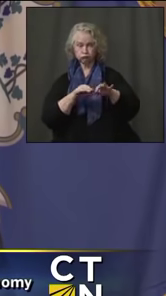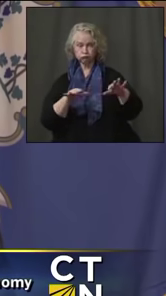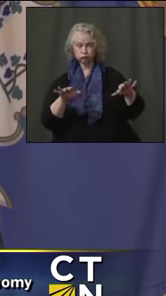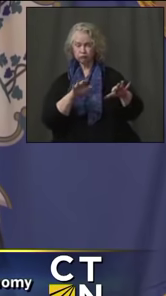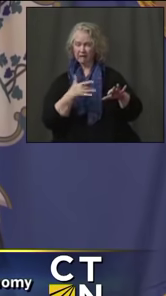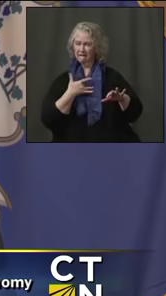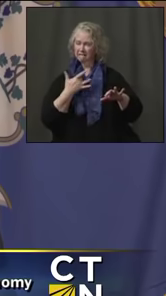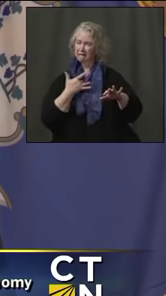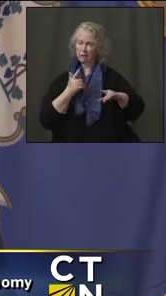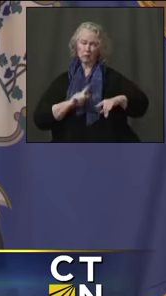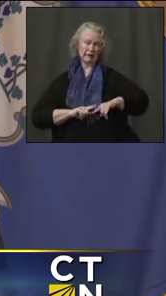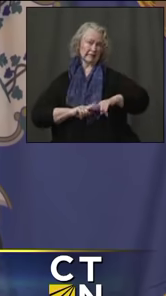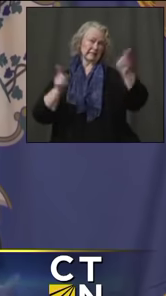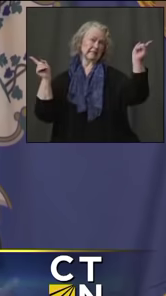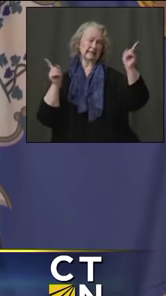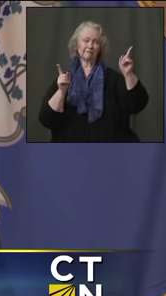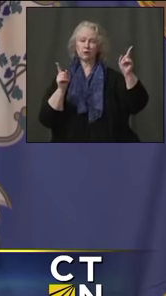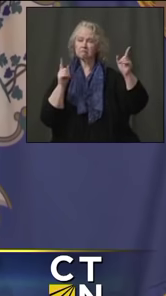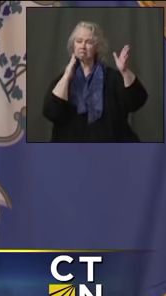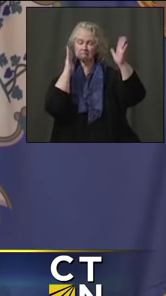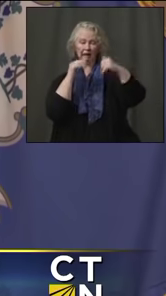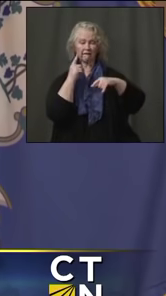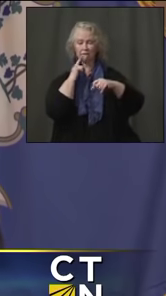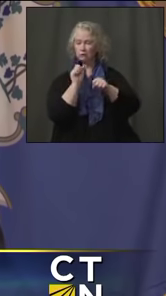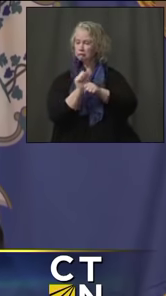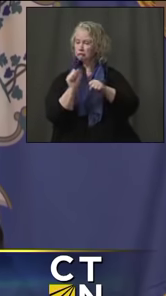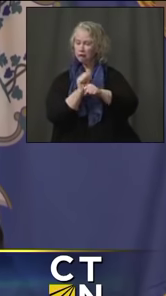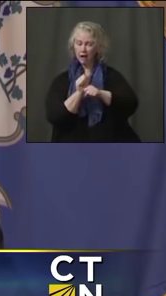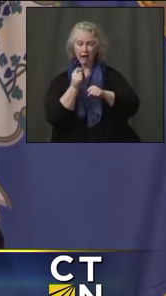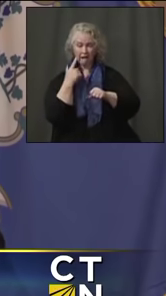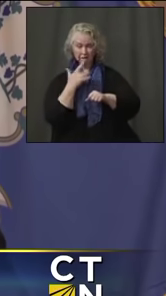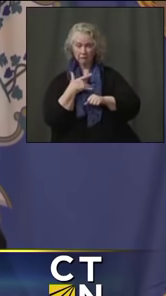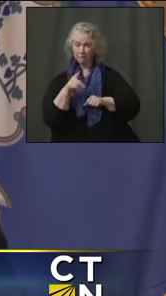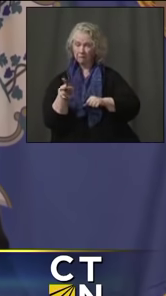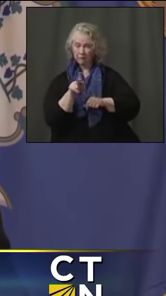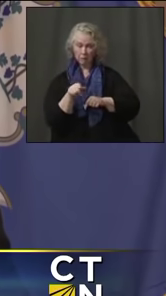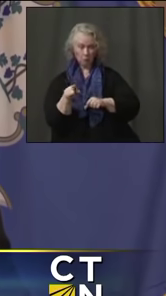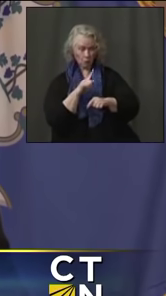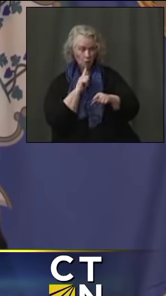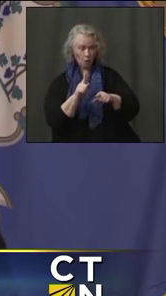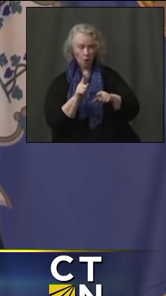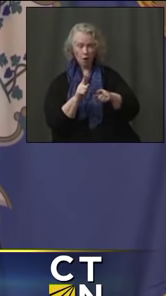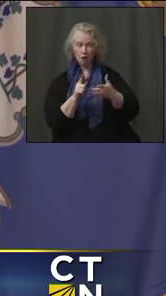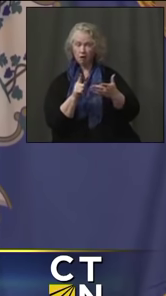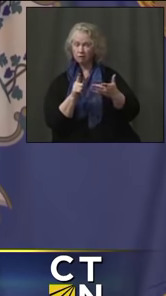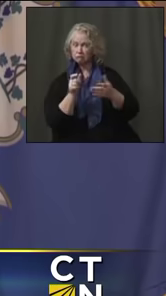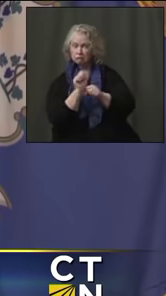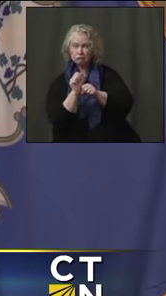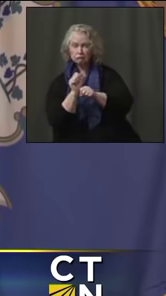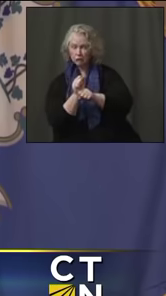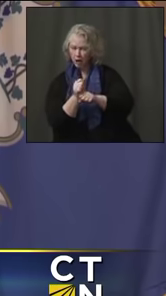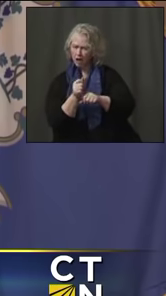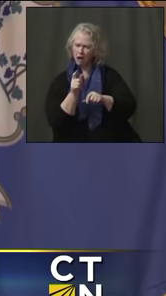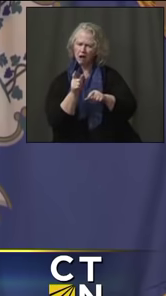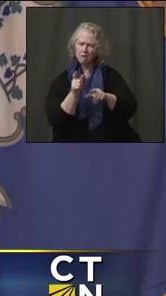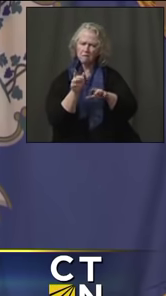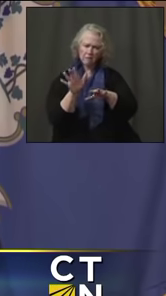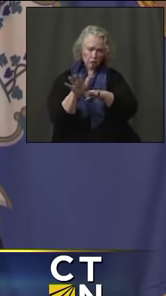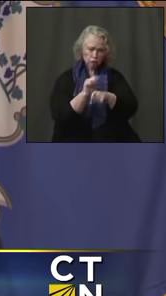very different. And we're going to be making sure people are trained for the jobs that are out there. I think public health is going to take on a whole new